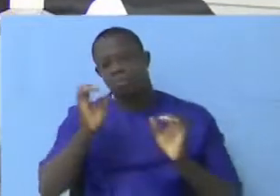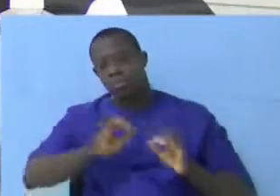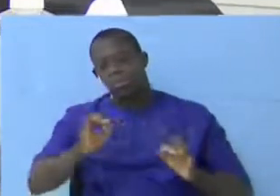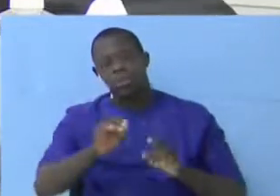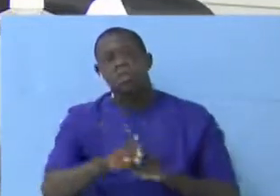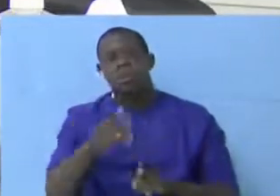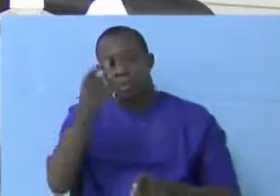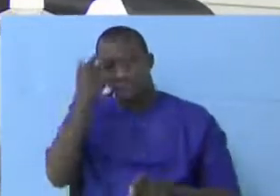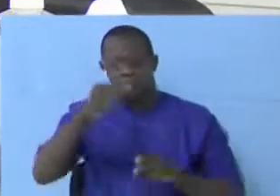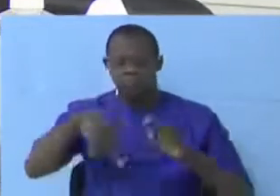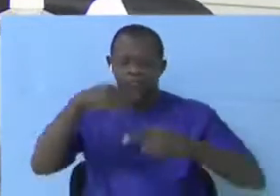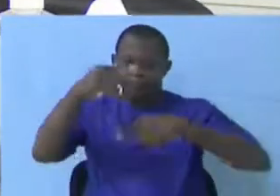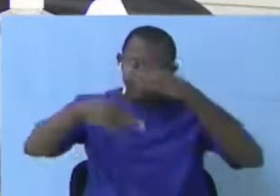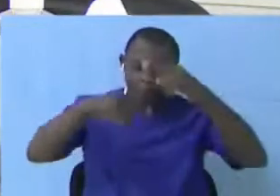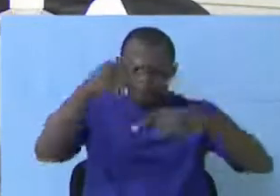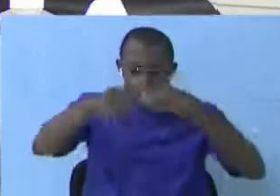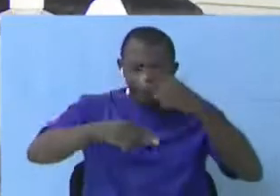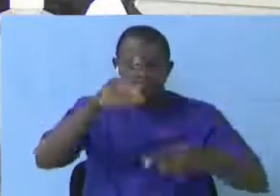the PIU. At